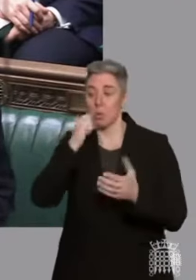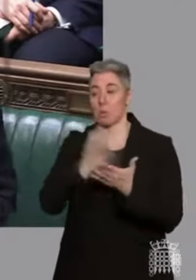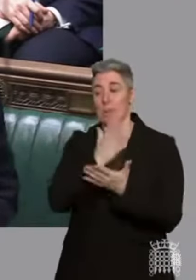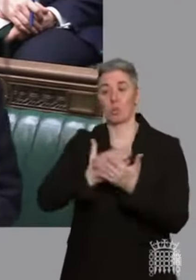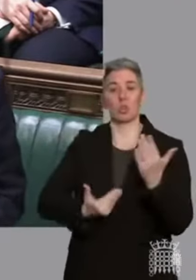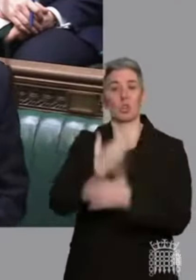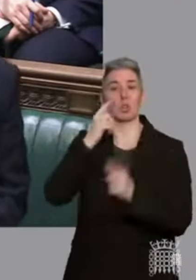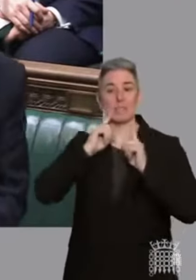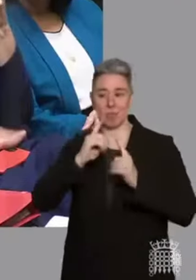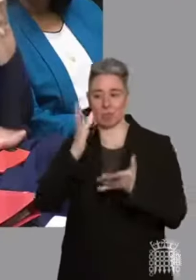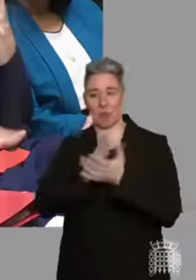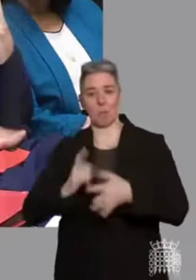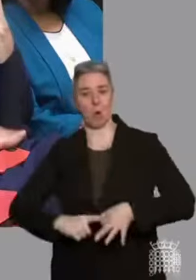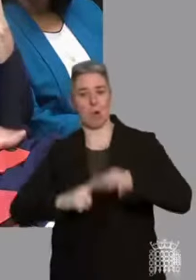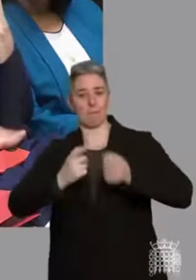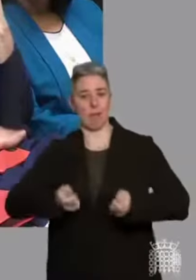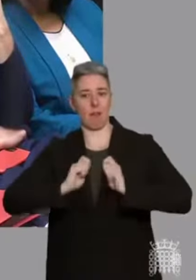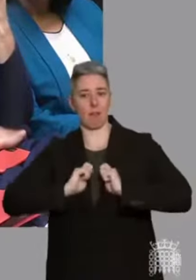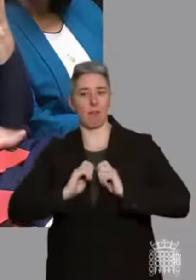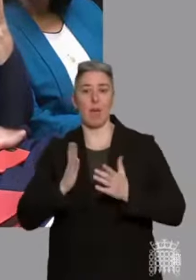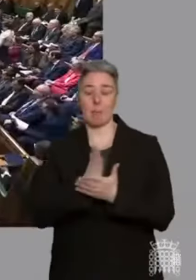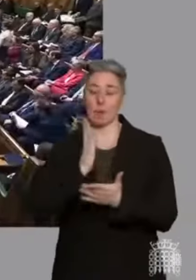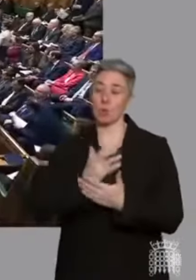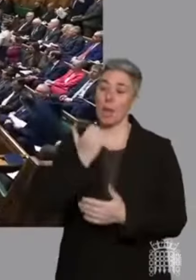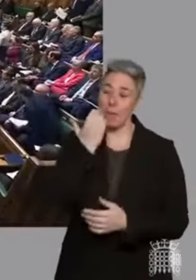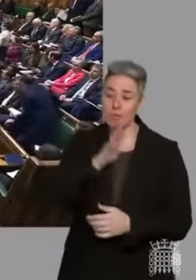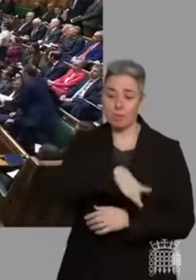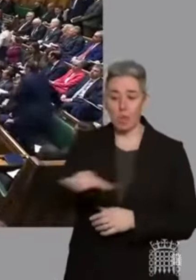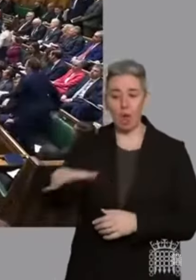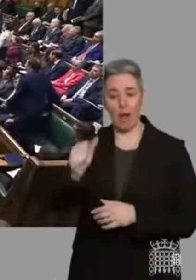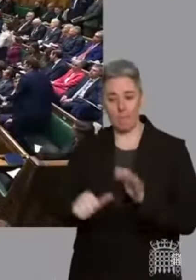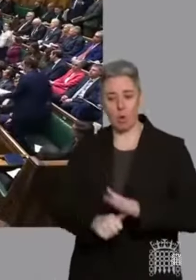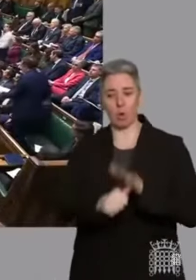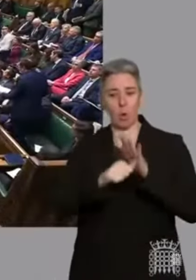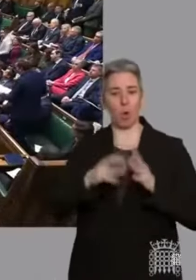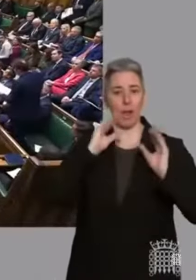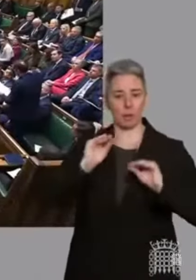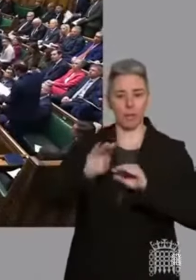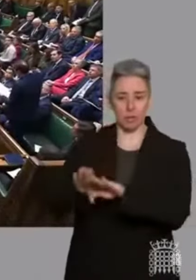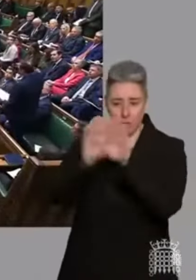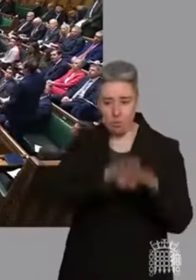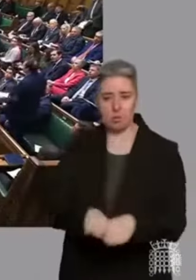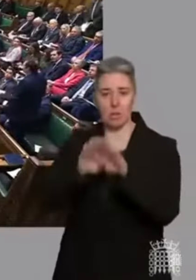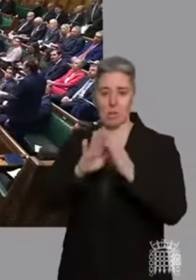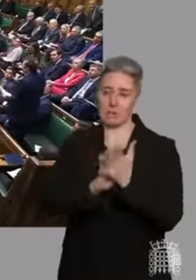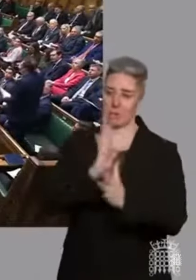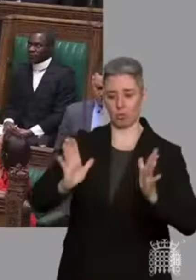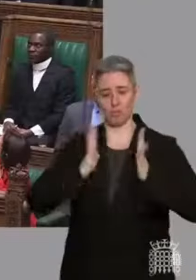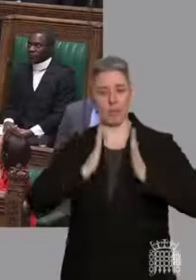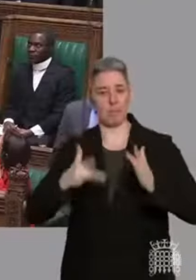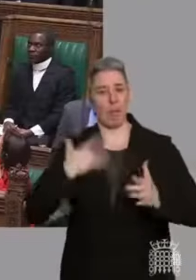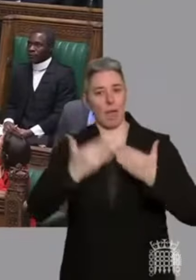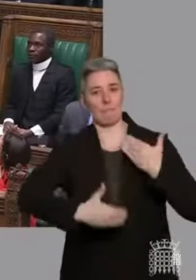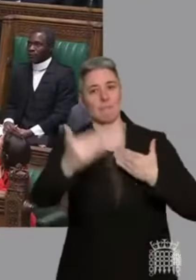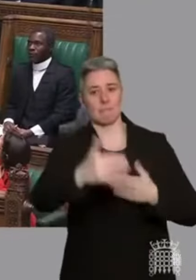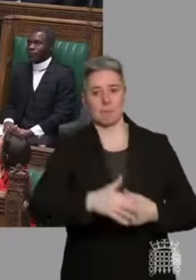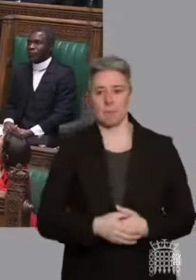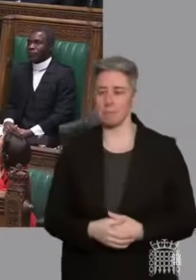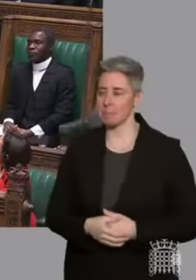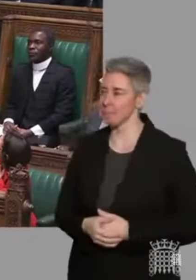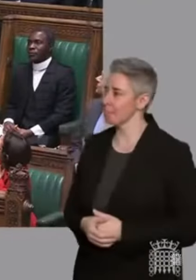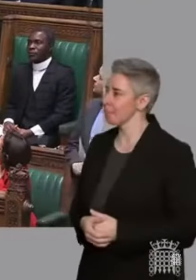set them up for success in life. Dr. Danny Chambers. Mr. Speaker, 5 months ago, the Care Quality Commission